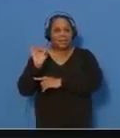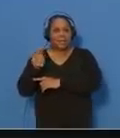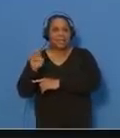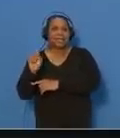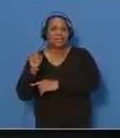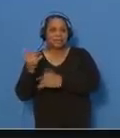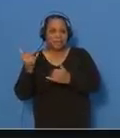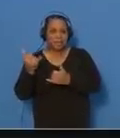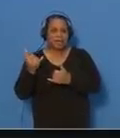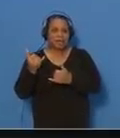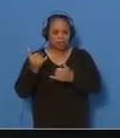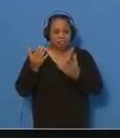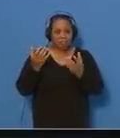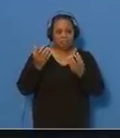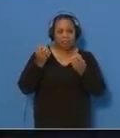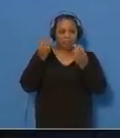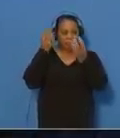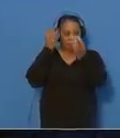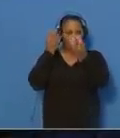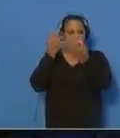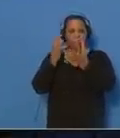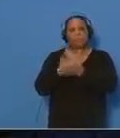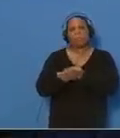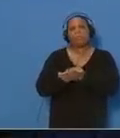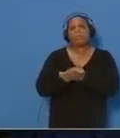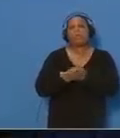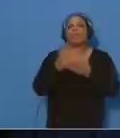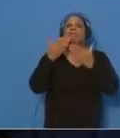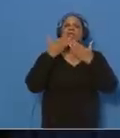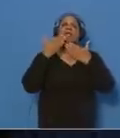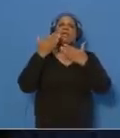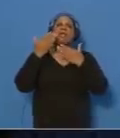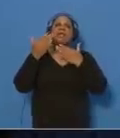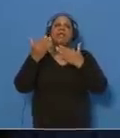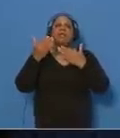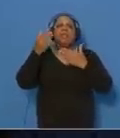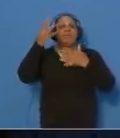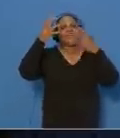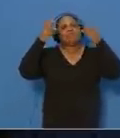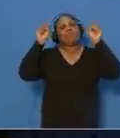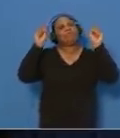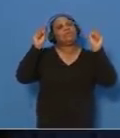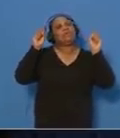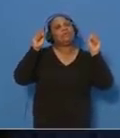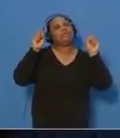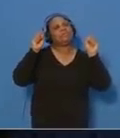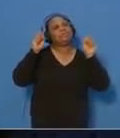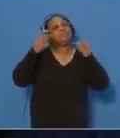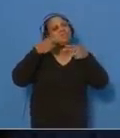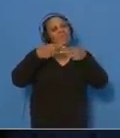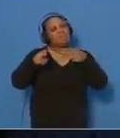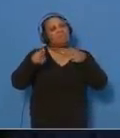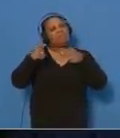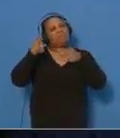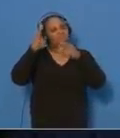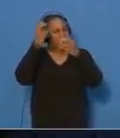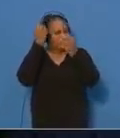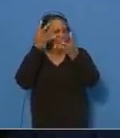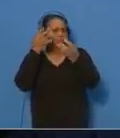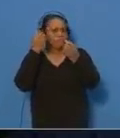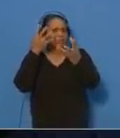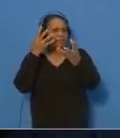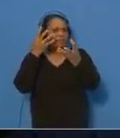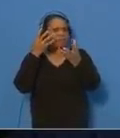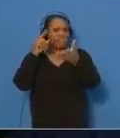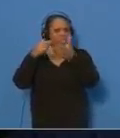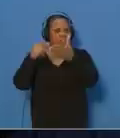a number of matters. Minister. Thank you, Premier. I wish to provide a brief update on matters to do with the joint community advisory